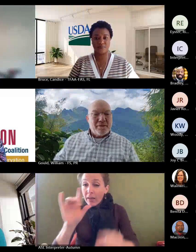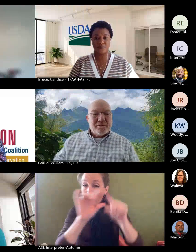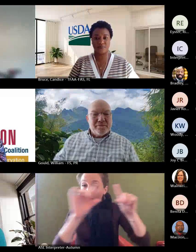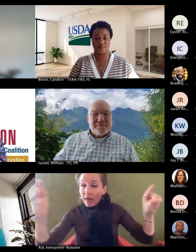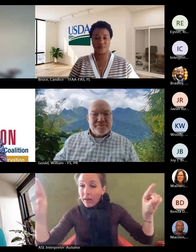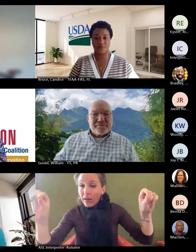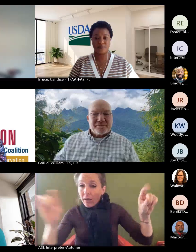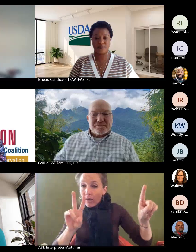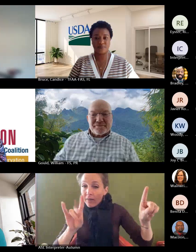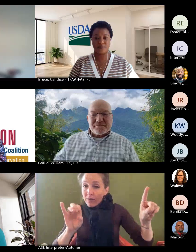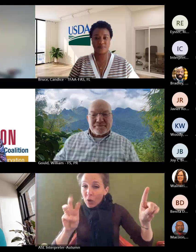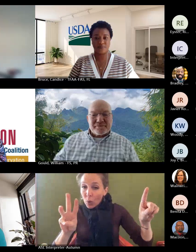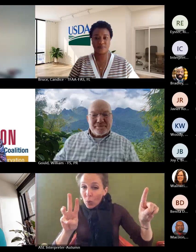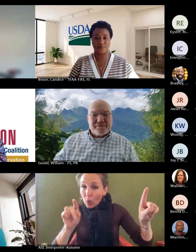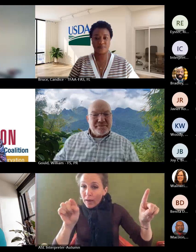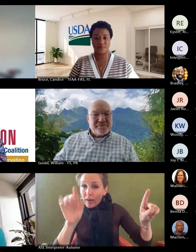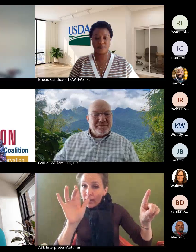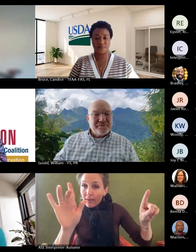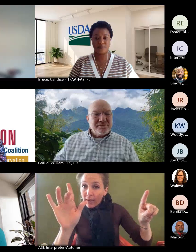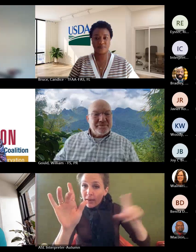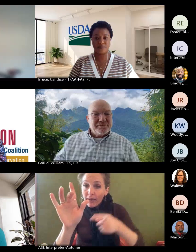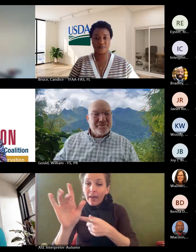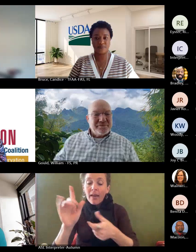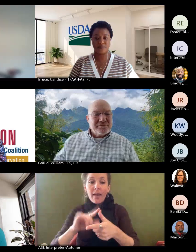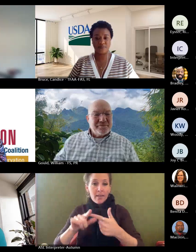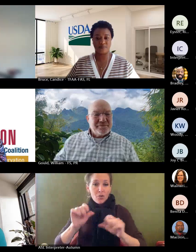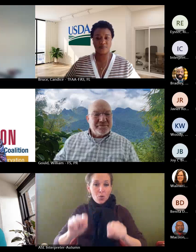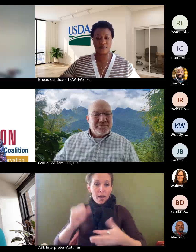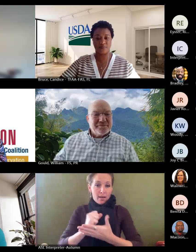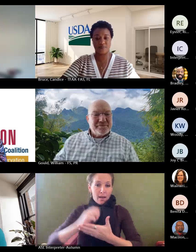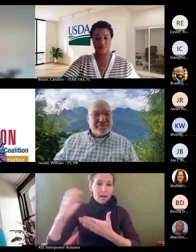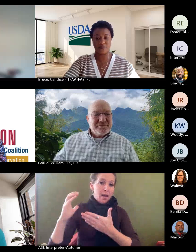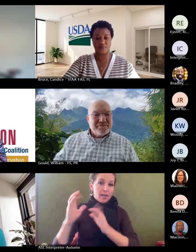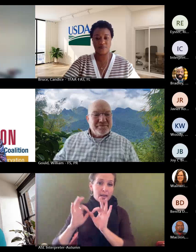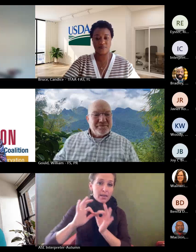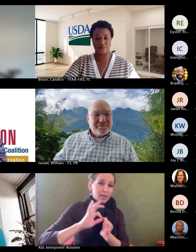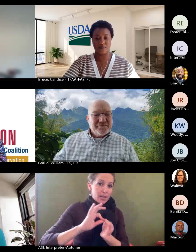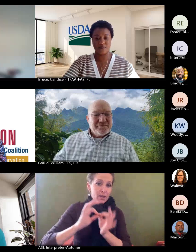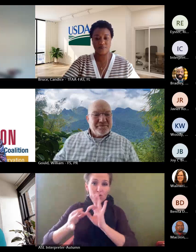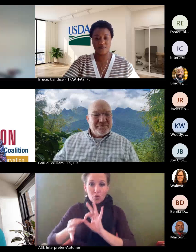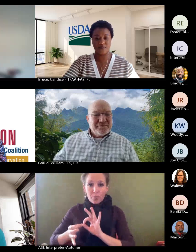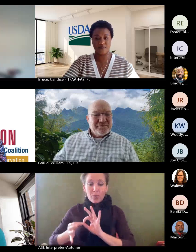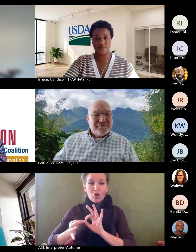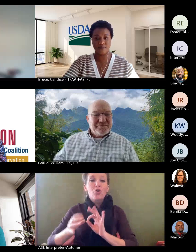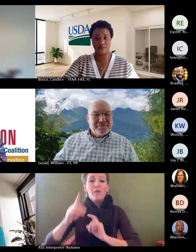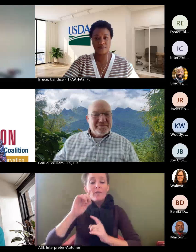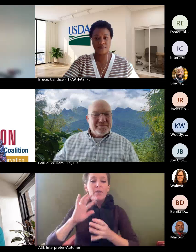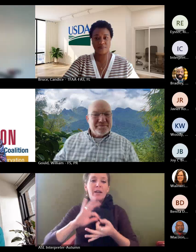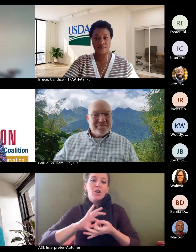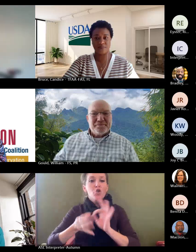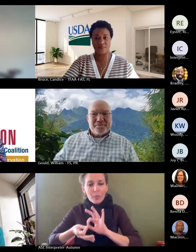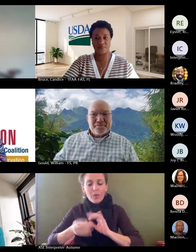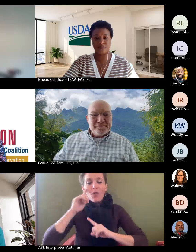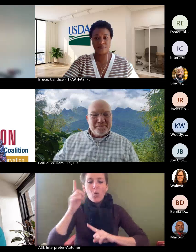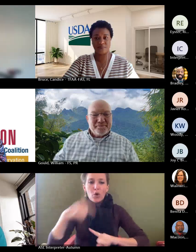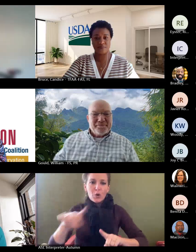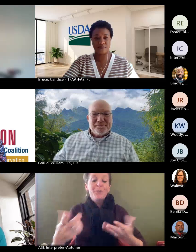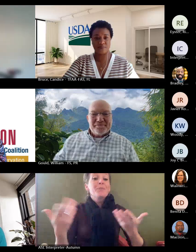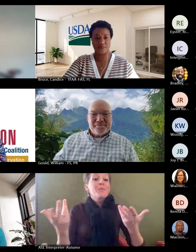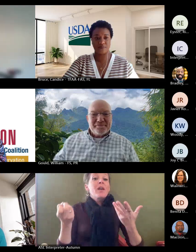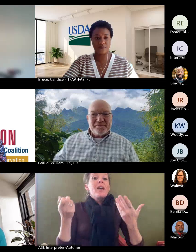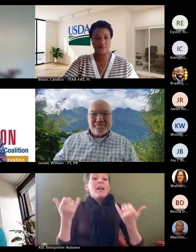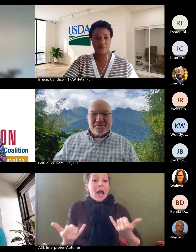you change your view to highlight the interpreter for you if you're interested in that. Other than that, I think we're ready to go. Perfect. And I just